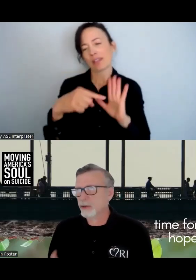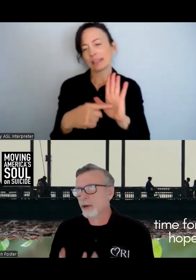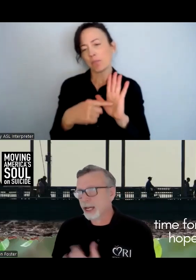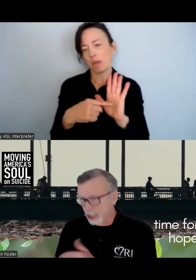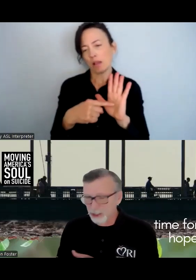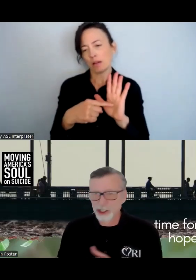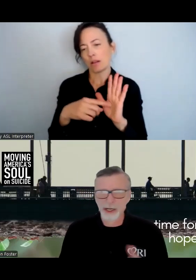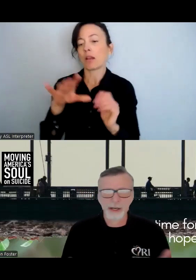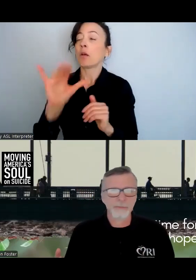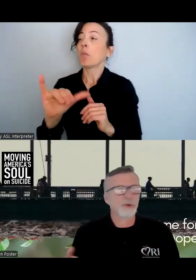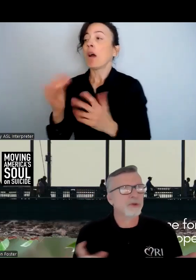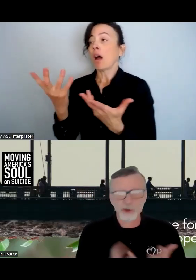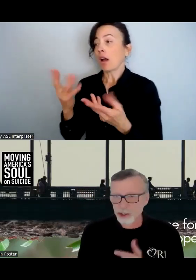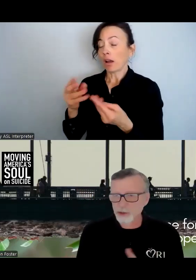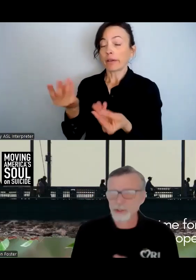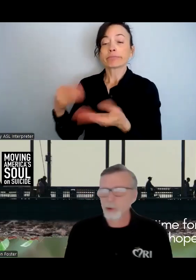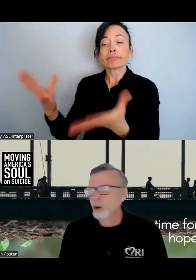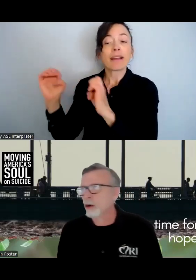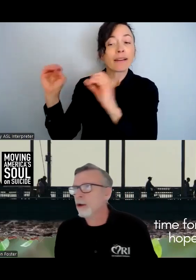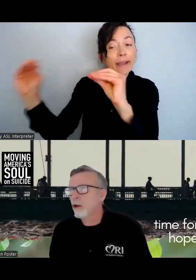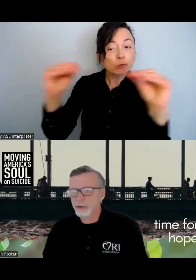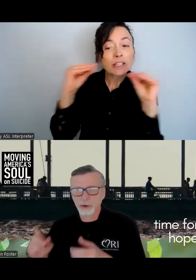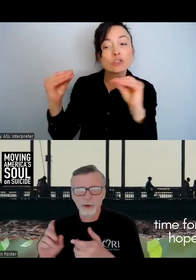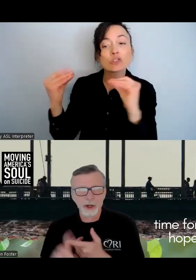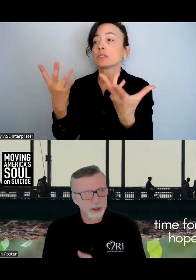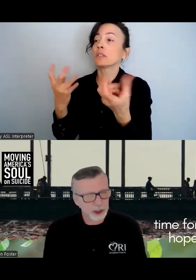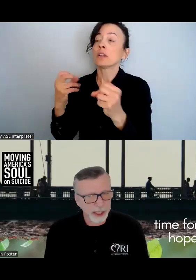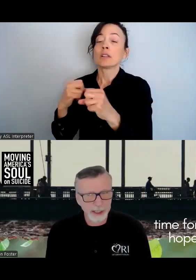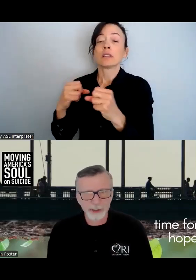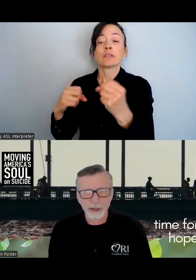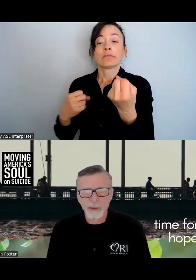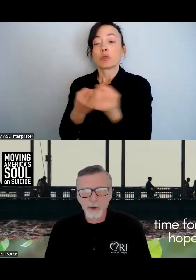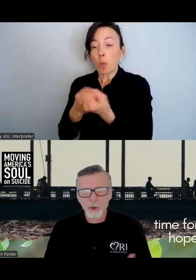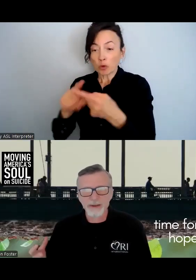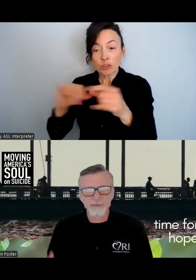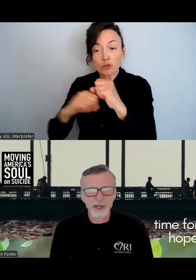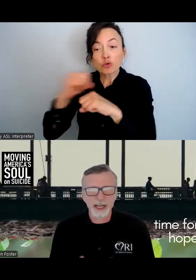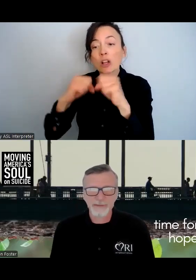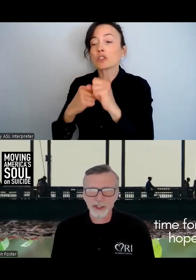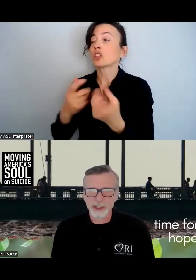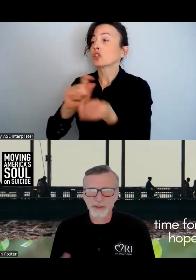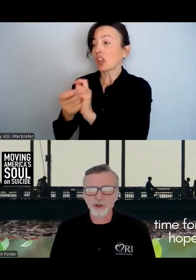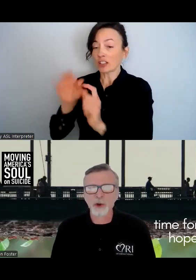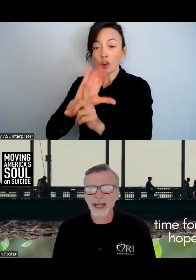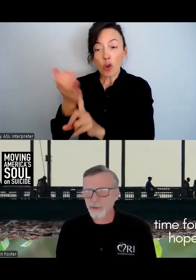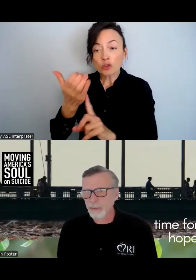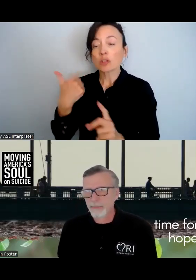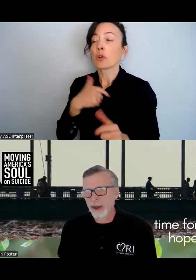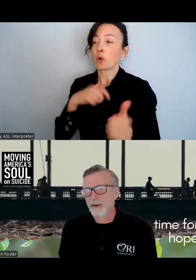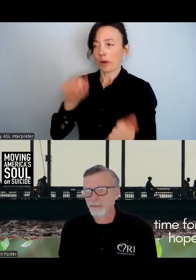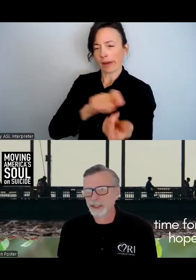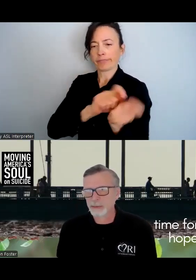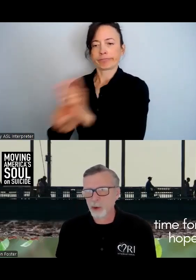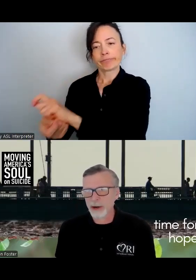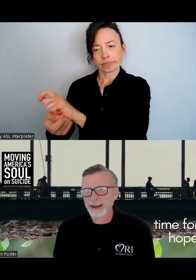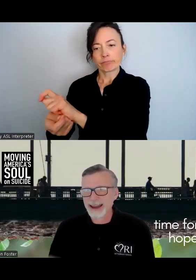challenges through education, through structural support, through culture change, we can fully leverage the transformative